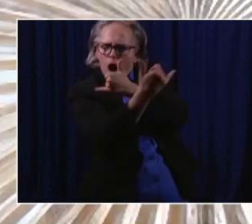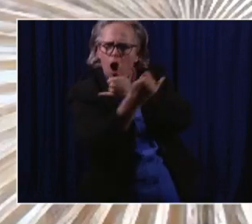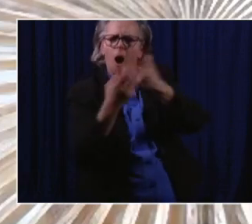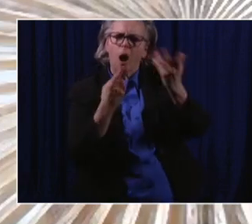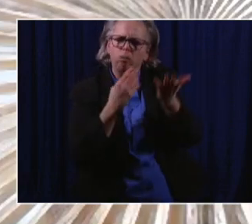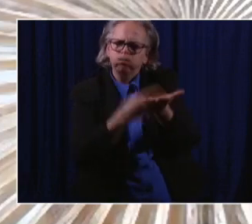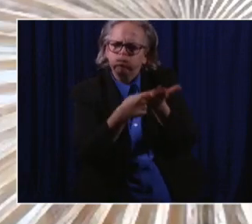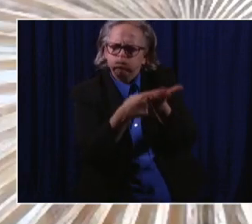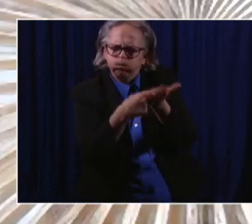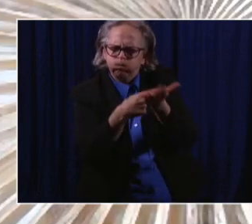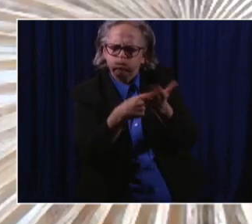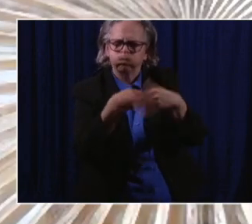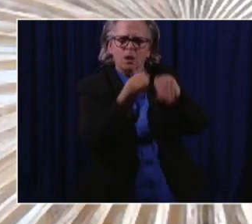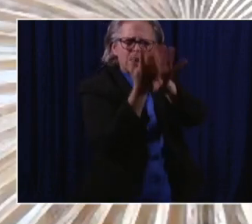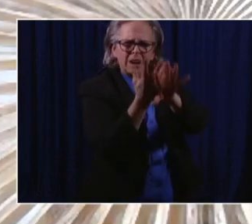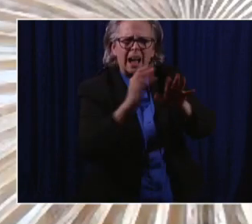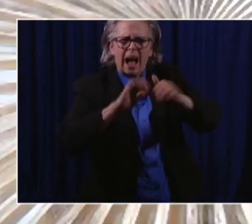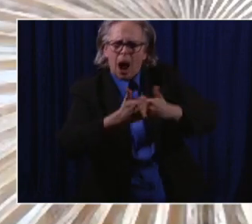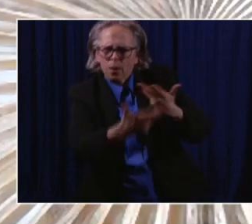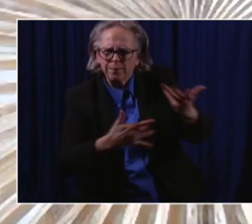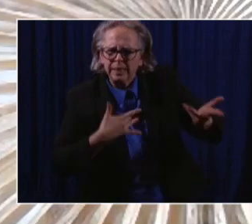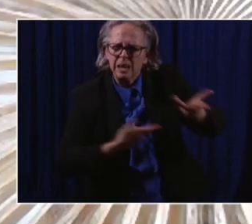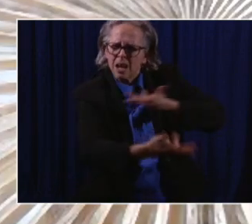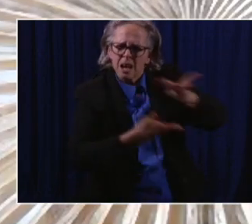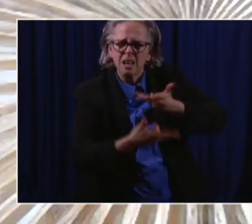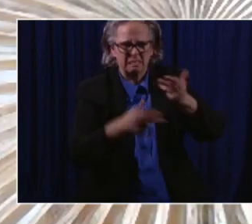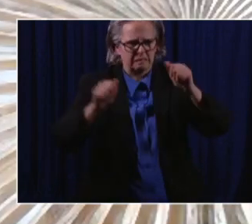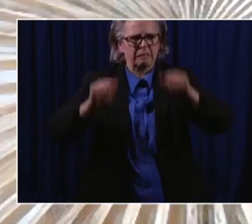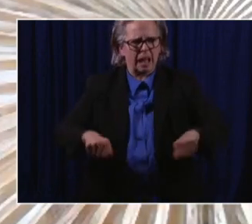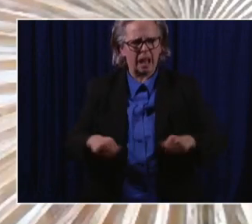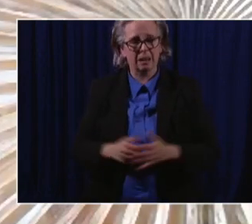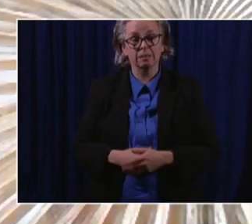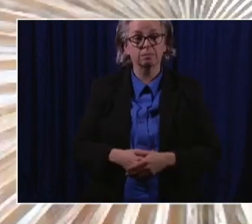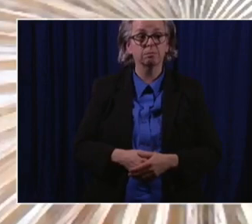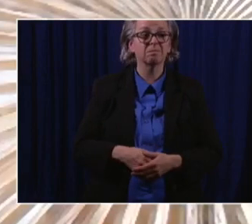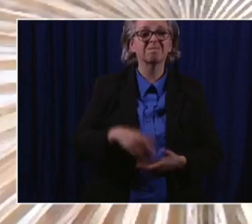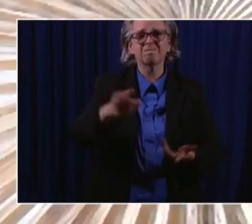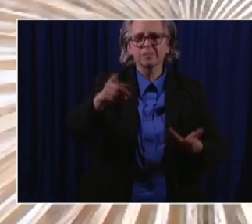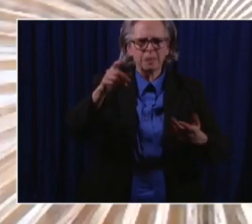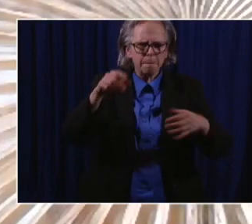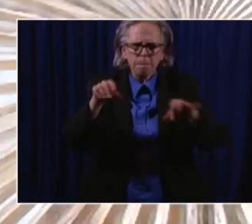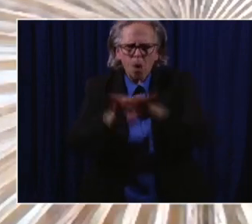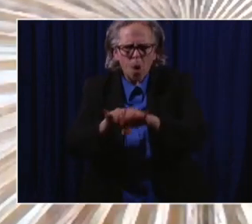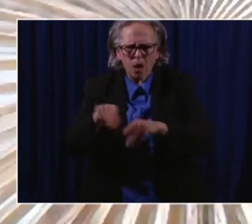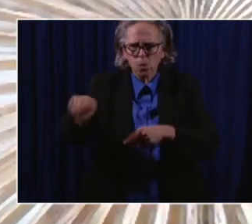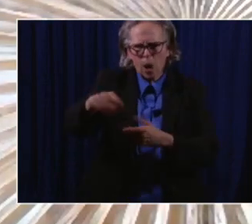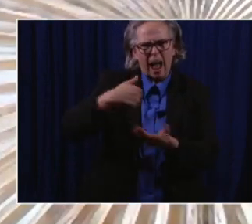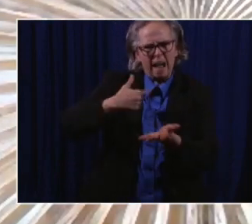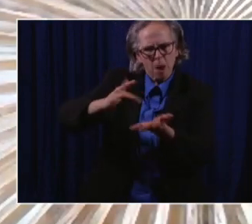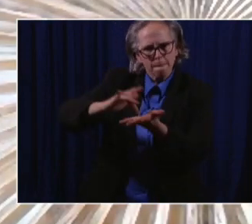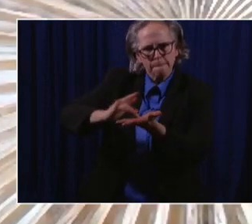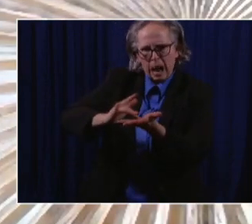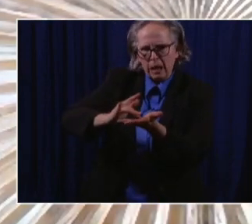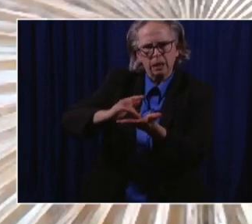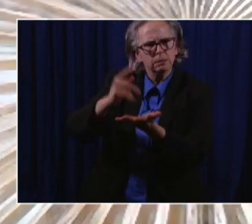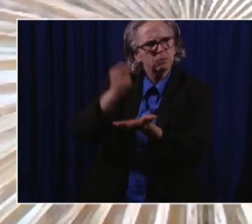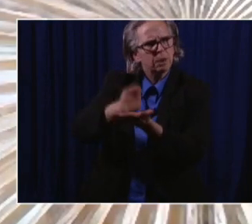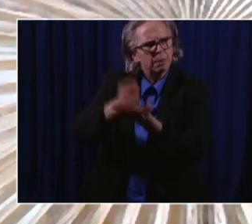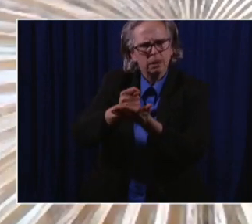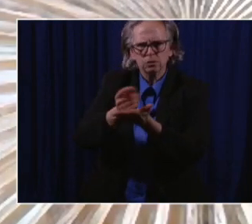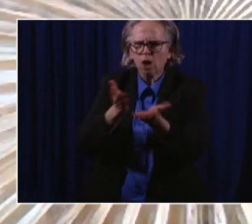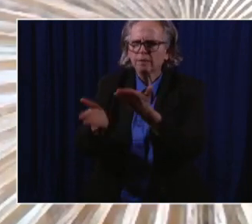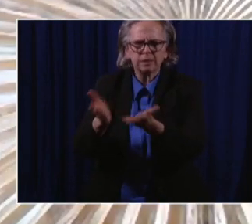also wanted to make sure that important medication-assisted treatment services through our opiate treatment programs